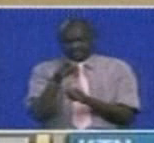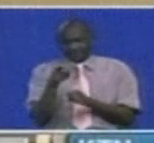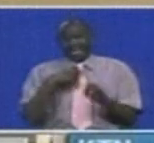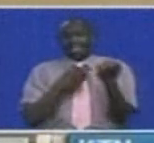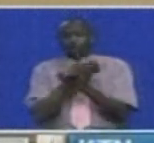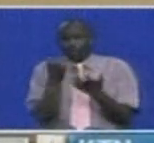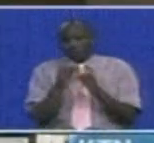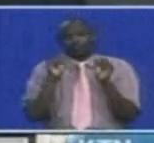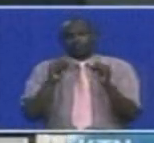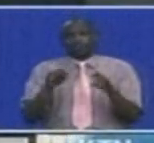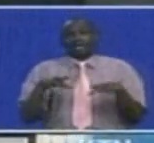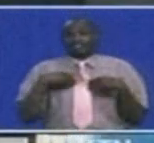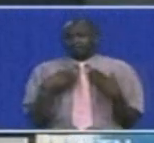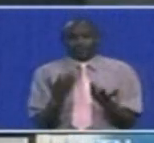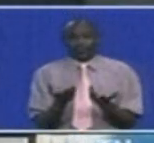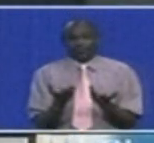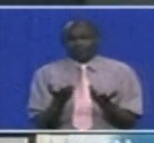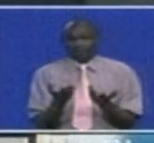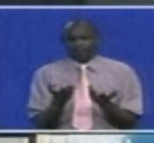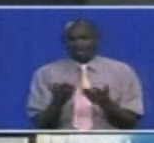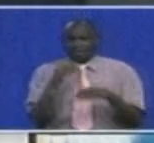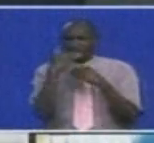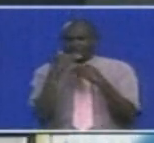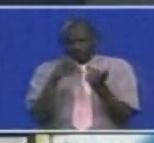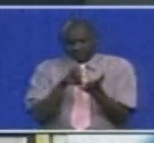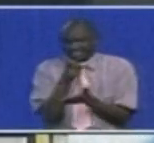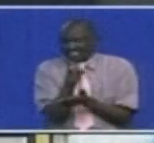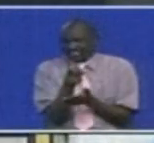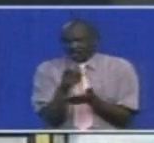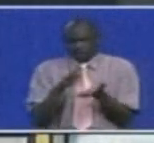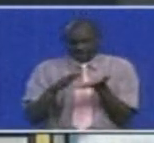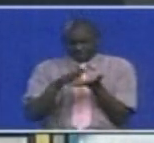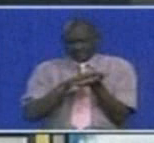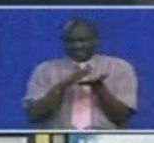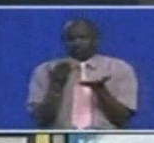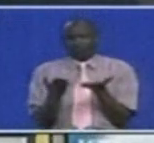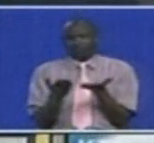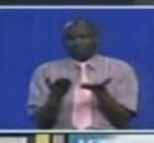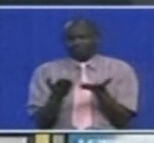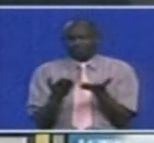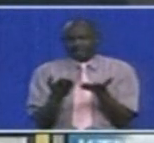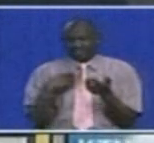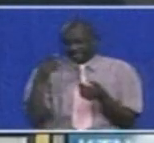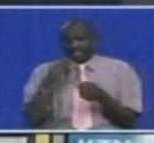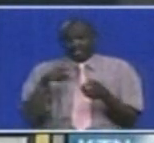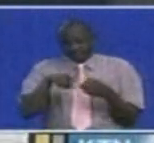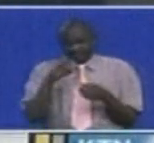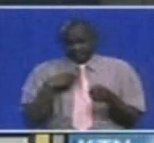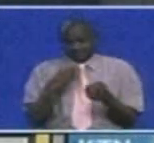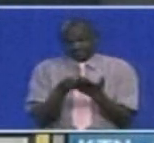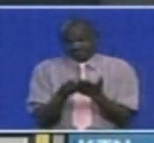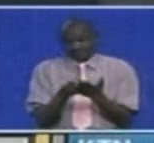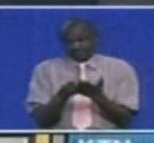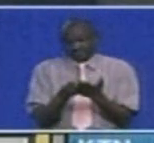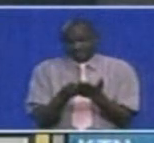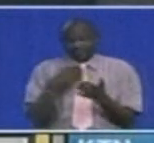absorb those costs. Determining minimum wage on the basis of annual inflation alone, while ignoring